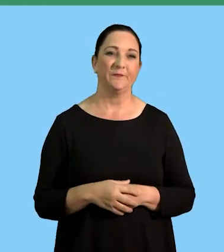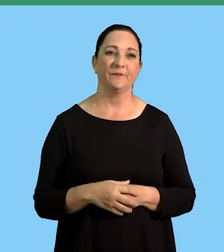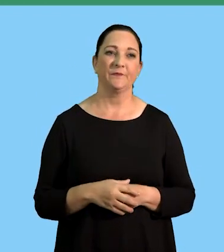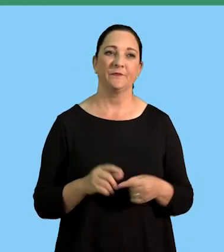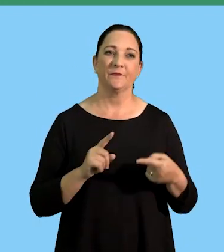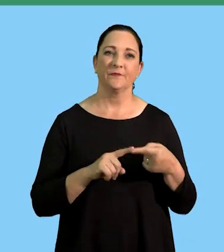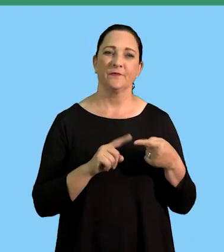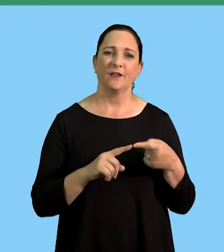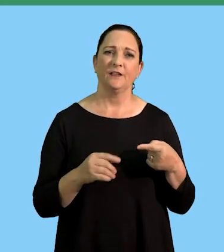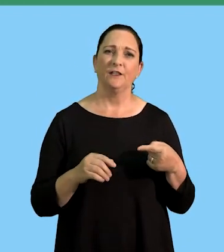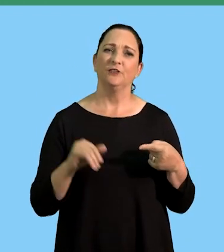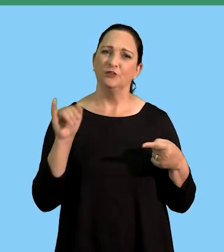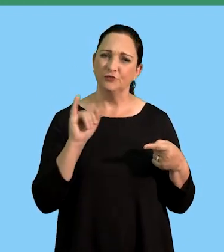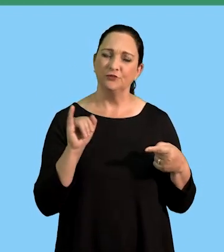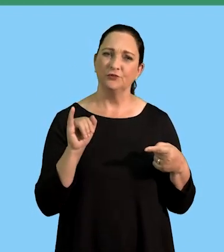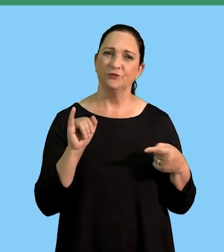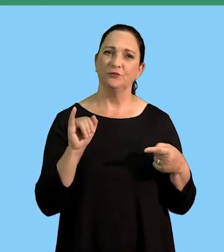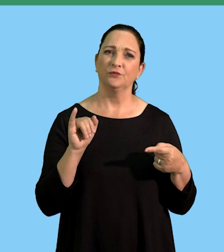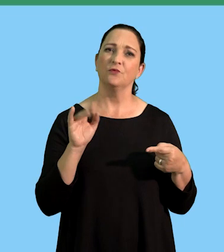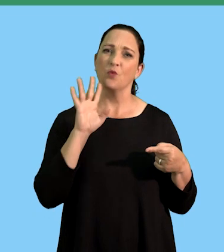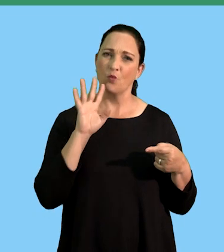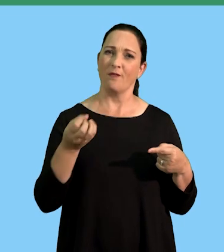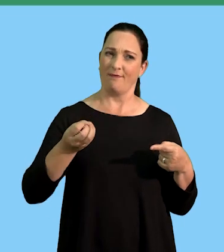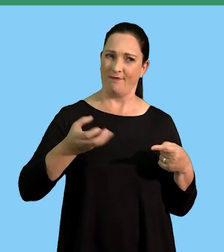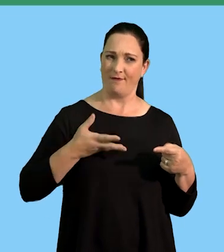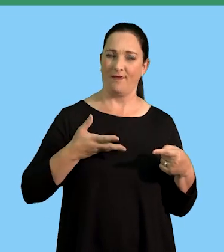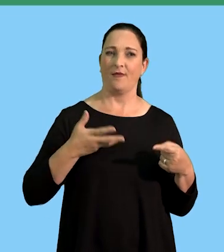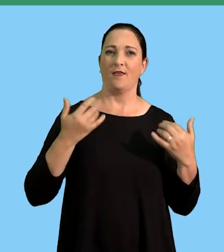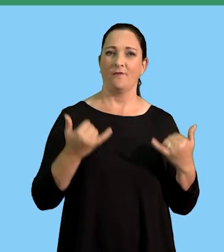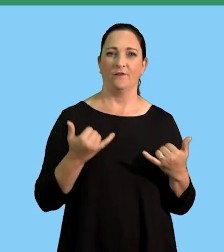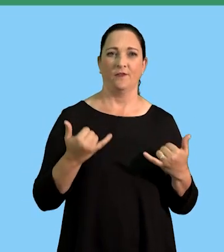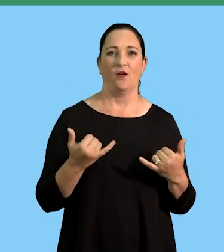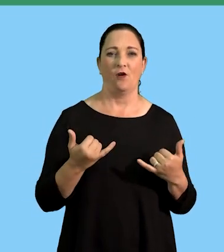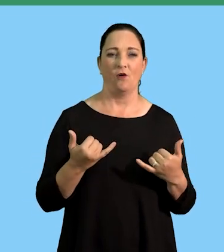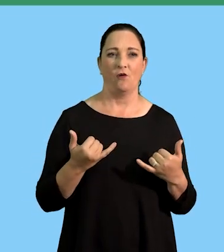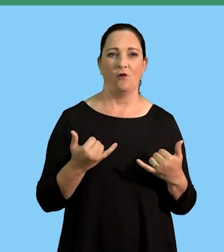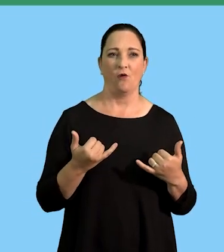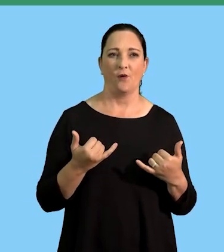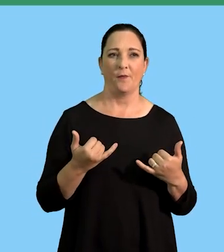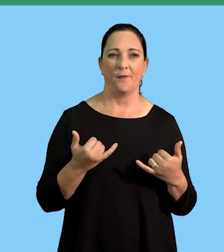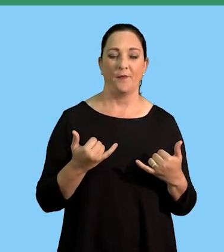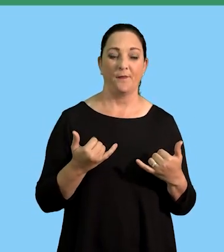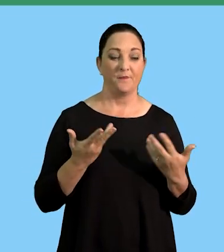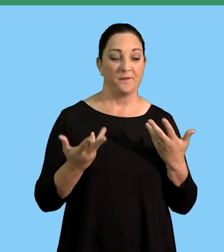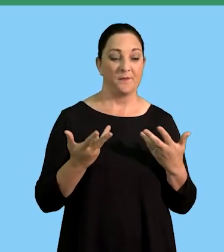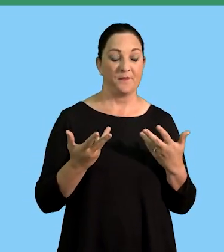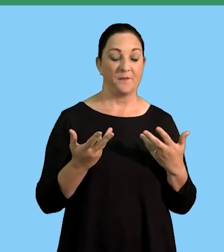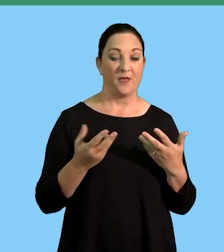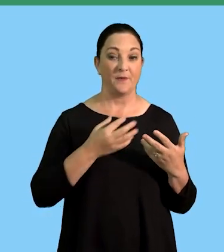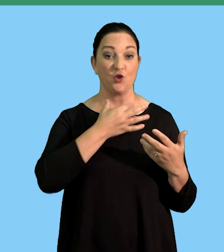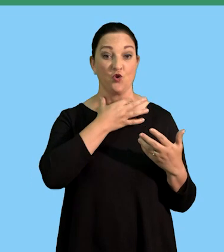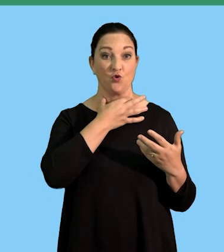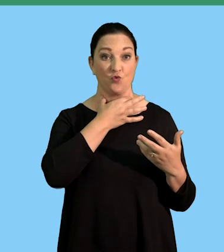are the insurance would give the business this advantage: transfer of risk from